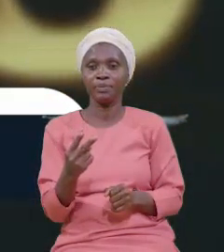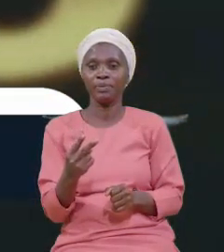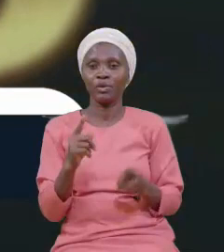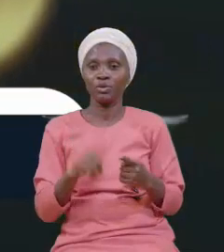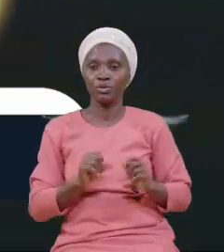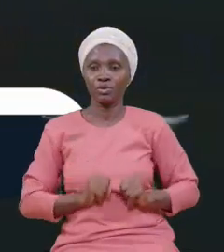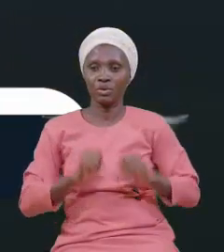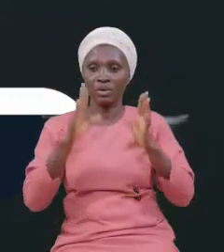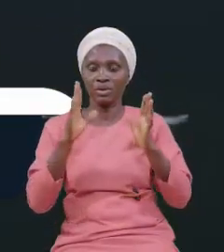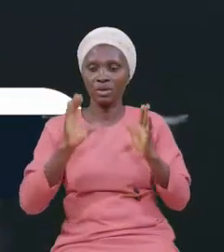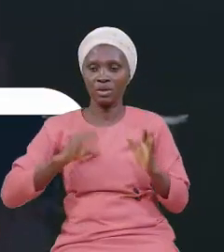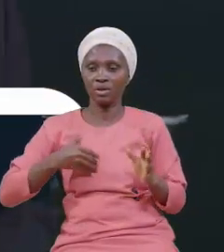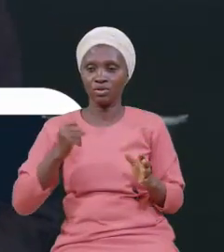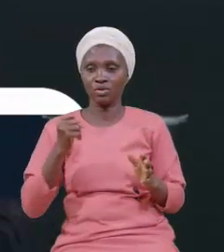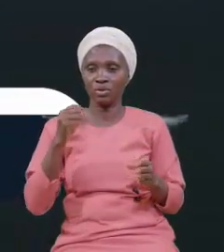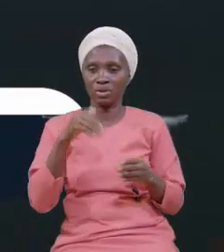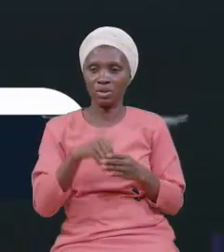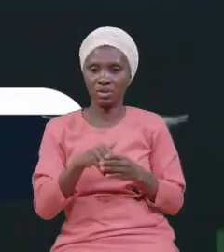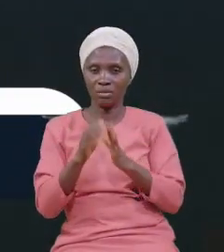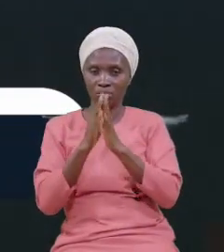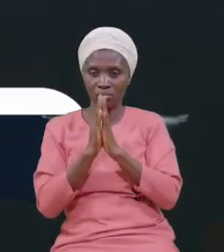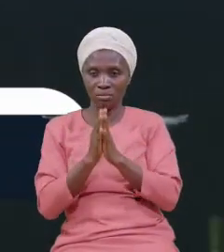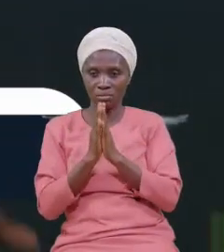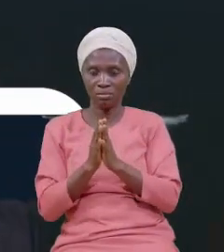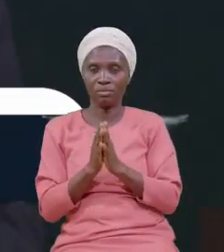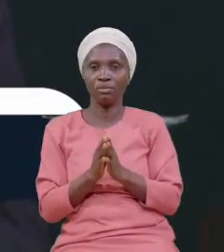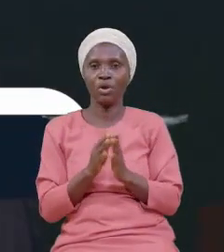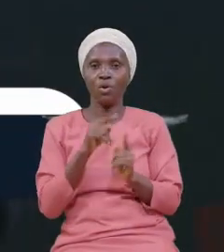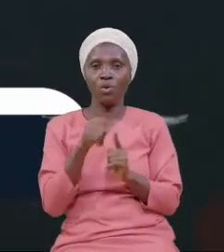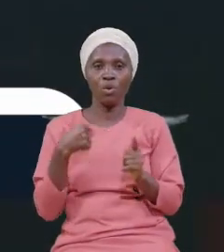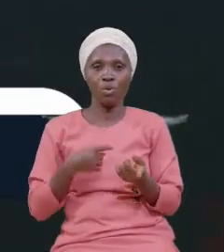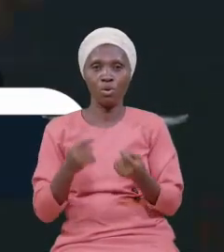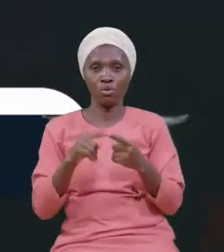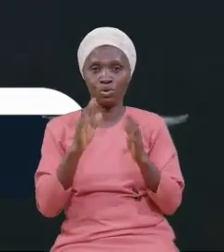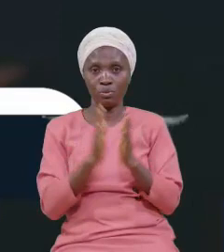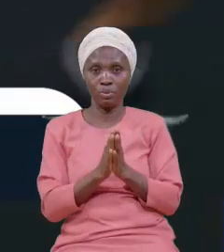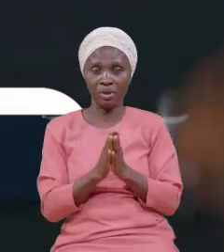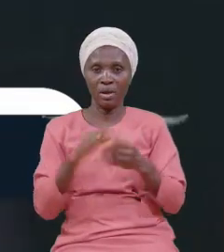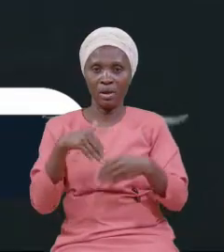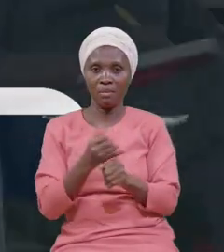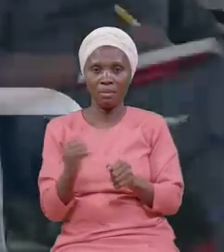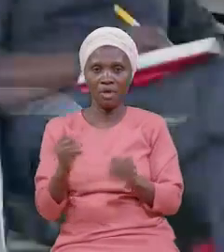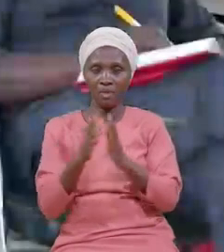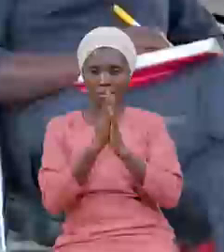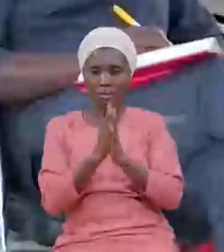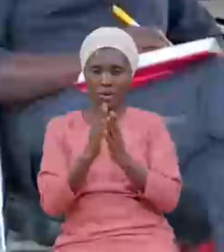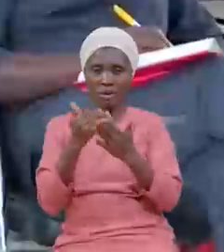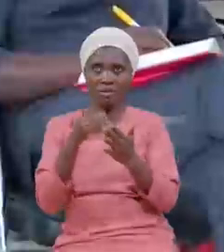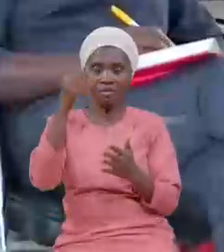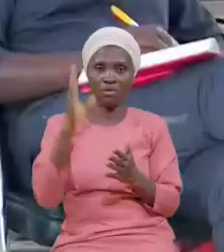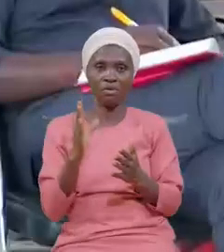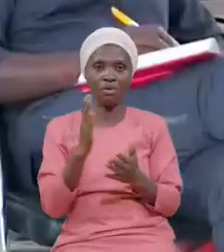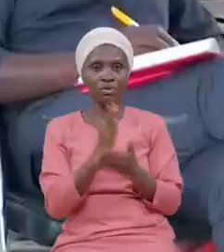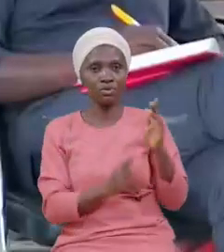pray, making supplication before God, the people who pray, they don't have the sense of the nearness of